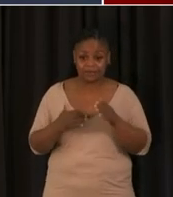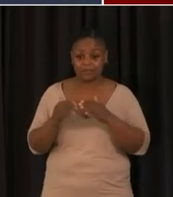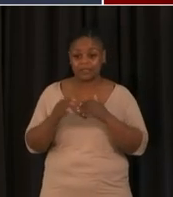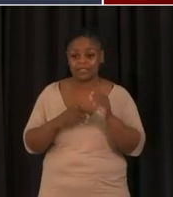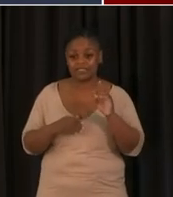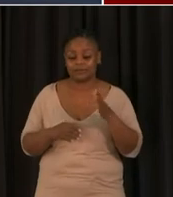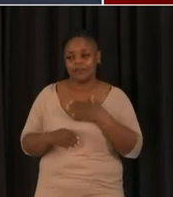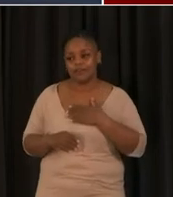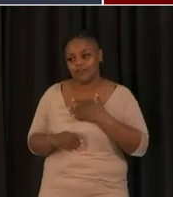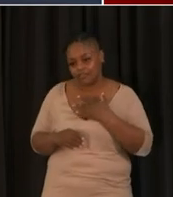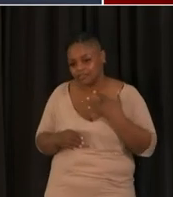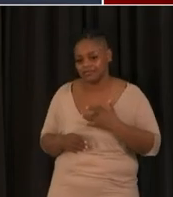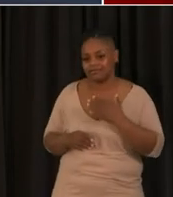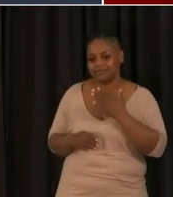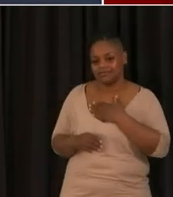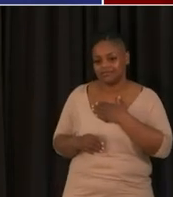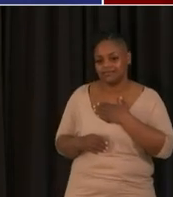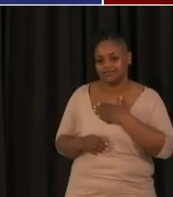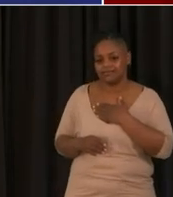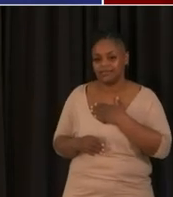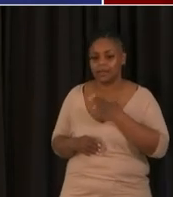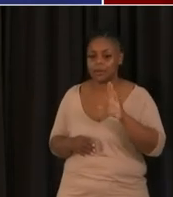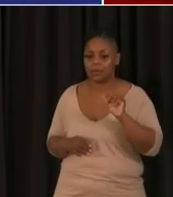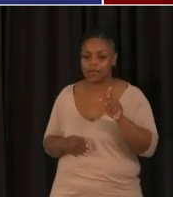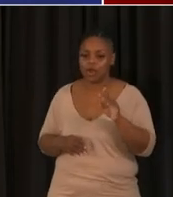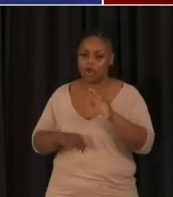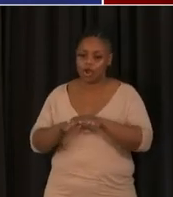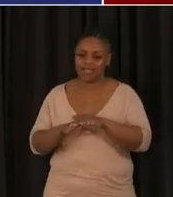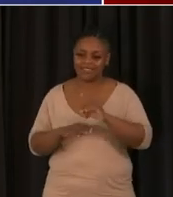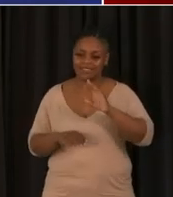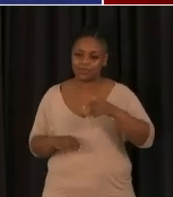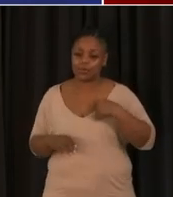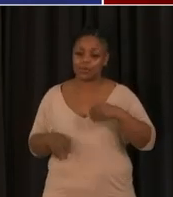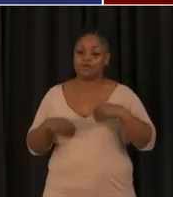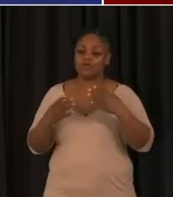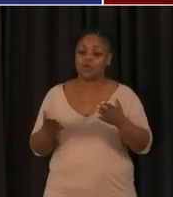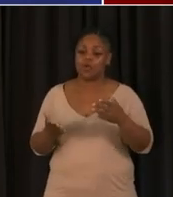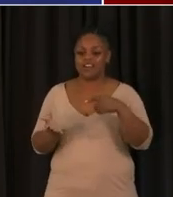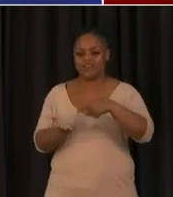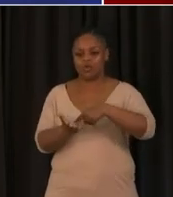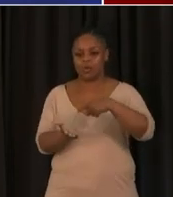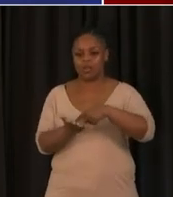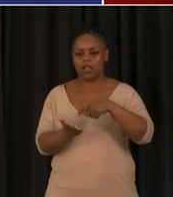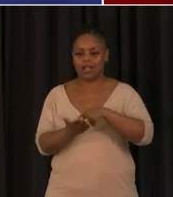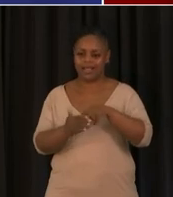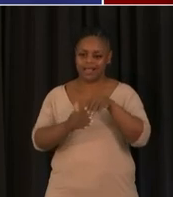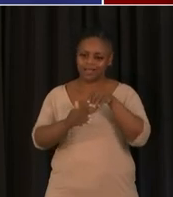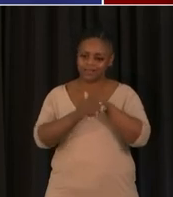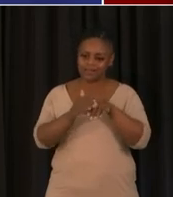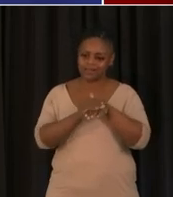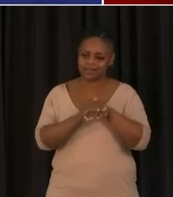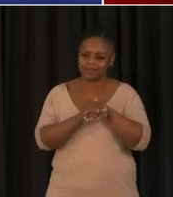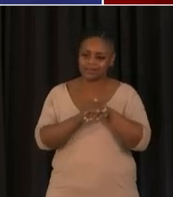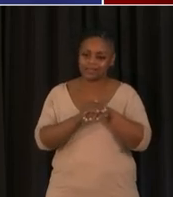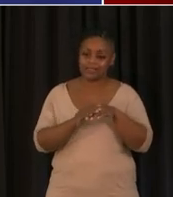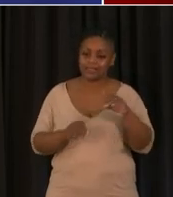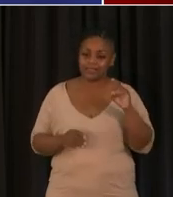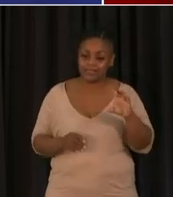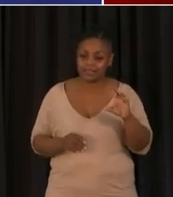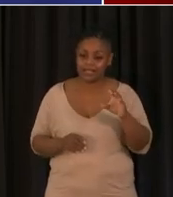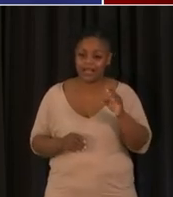ricardo.jefferson@dc.gov. Or feel free to visit our website, disby.dc.gov. There is a link for the Student Loan Ombudsman, and all